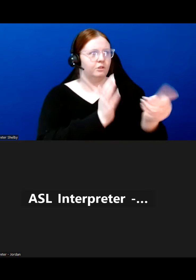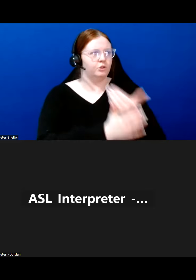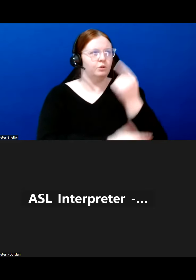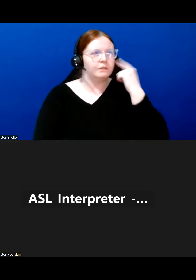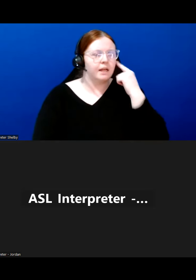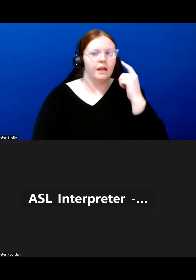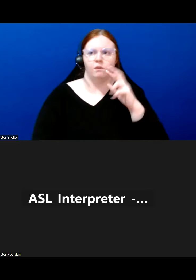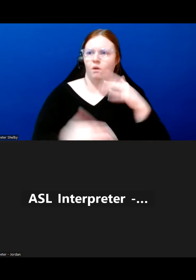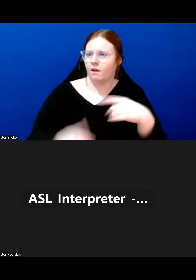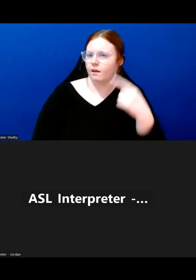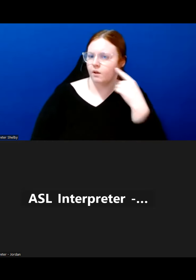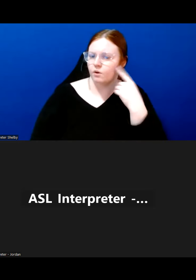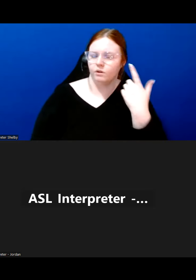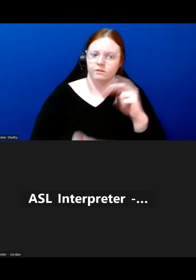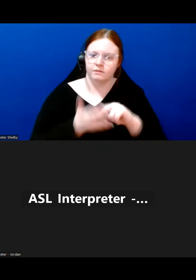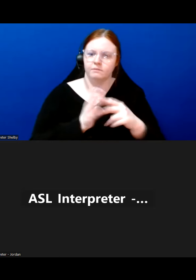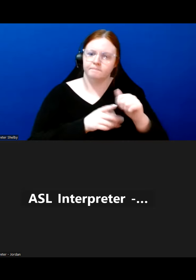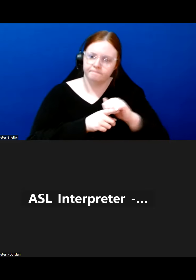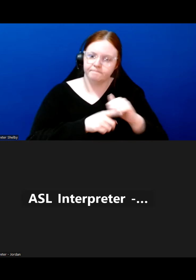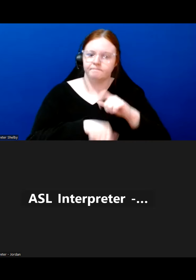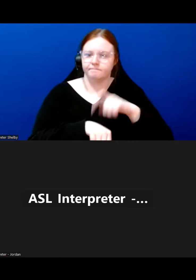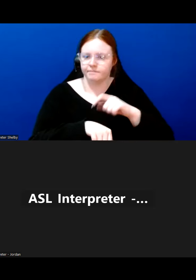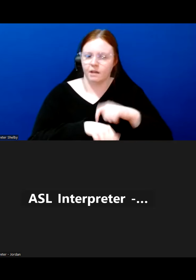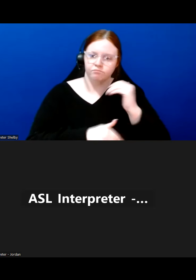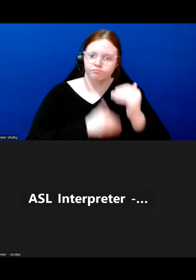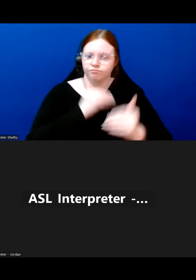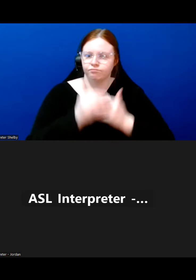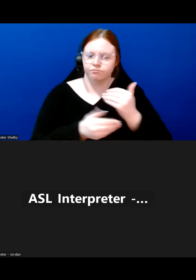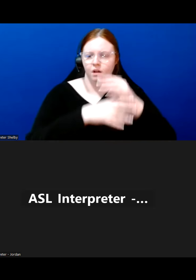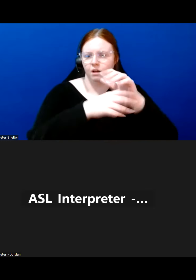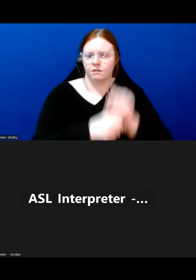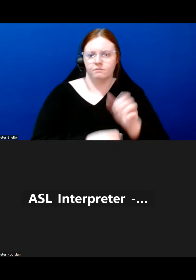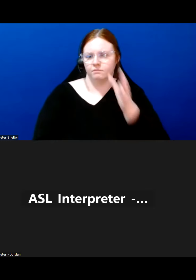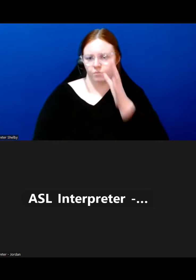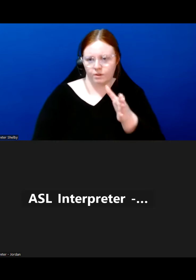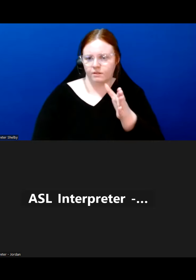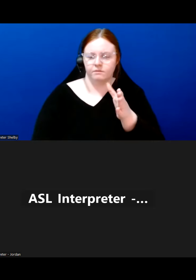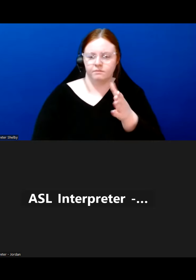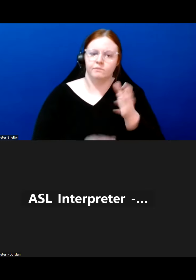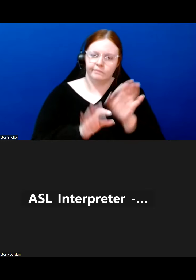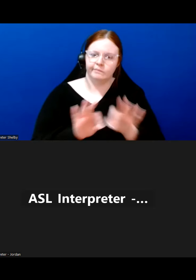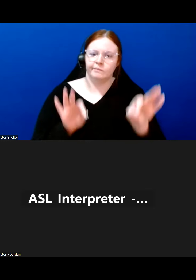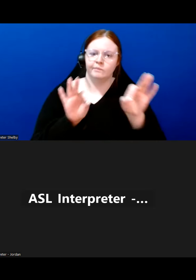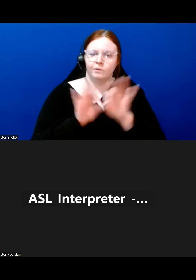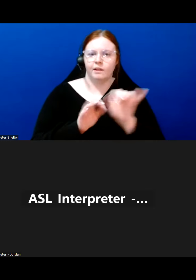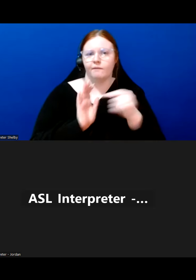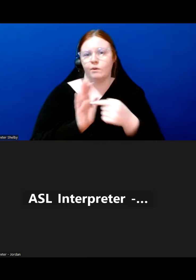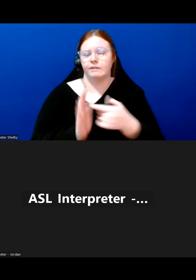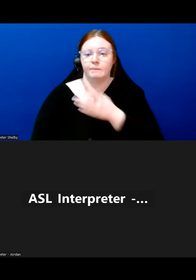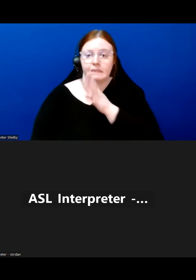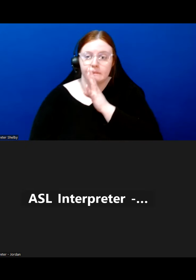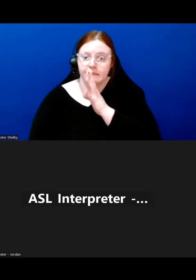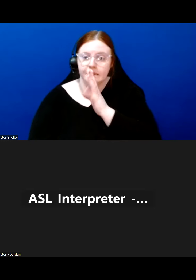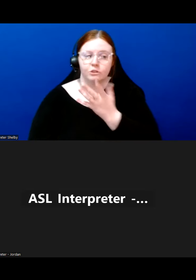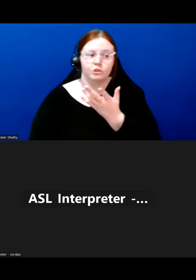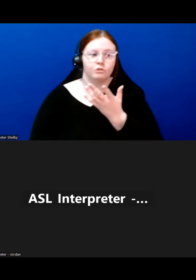takes time and practice to get good at really focusing on those important sounds like speech, and